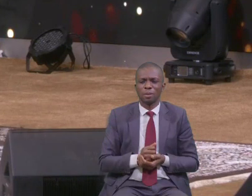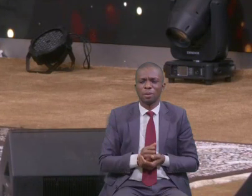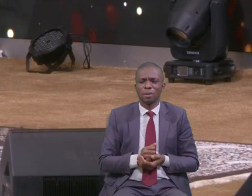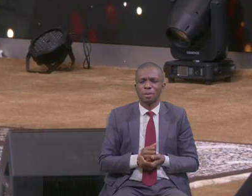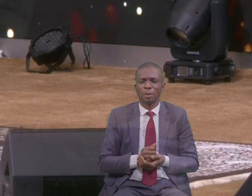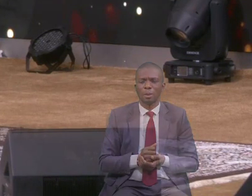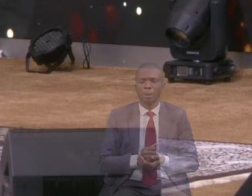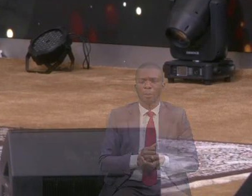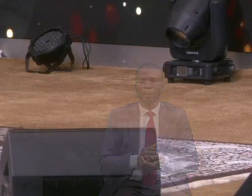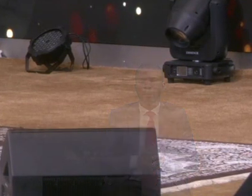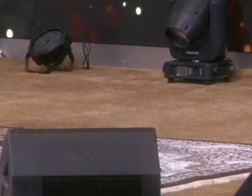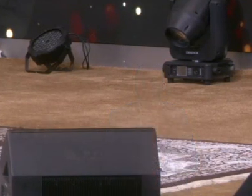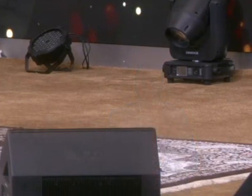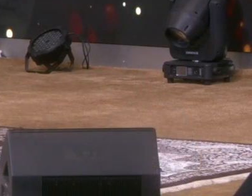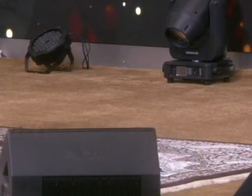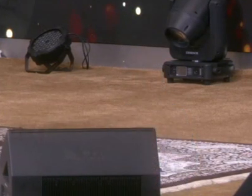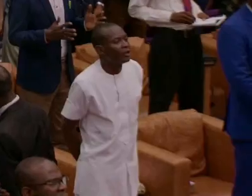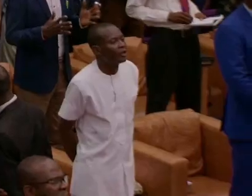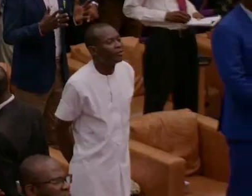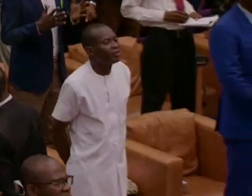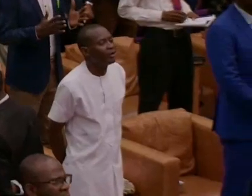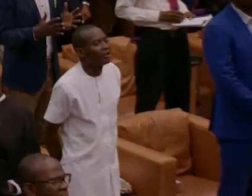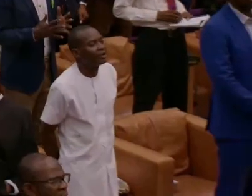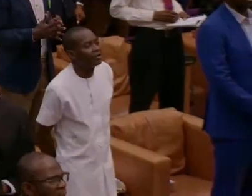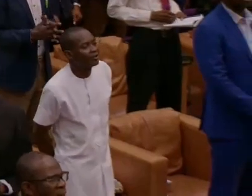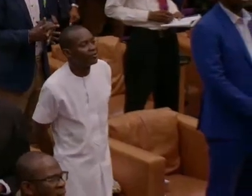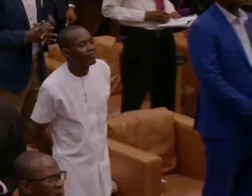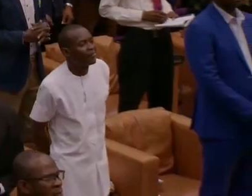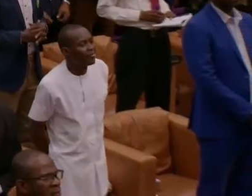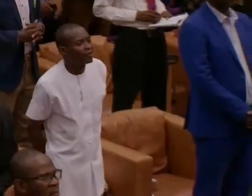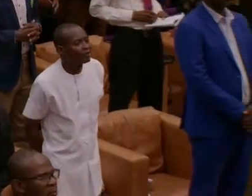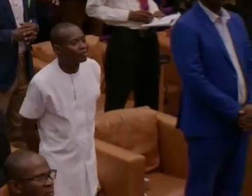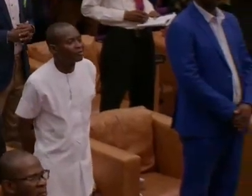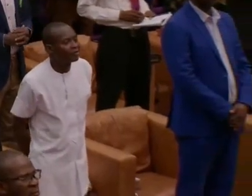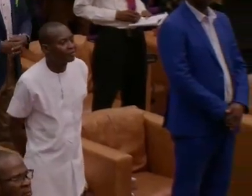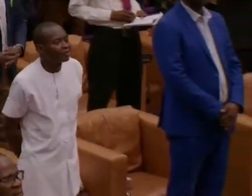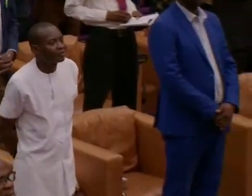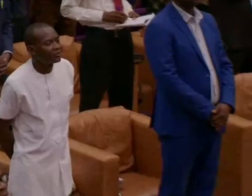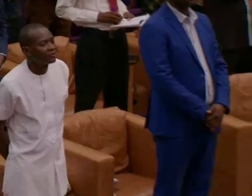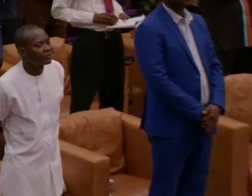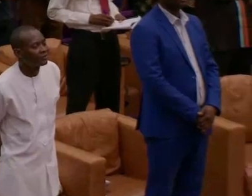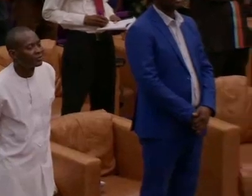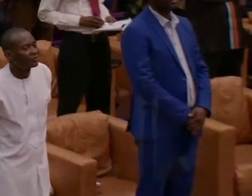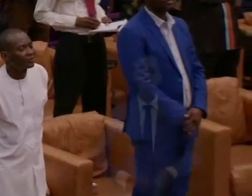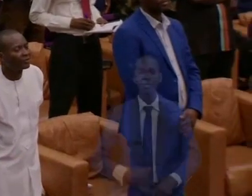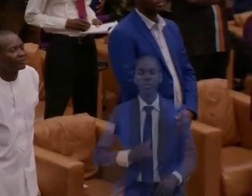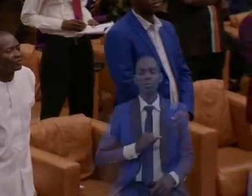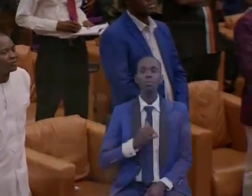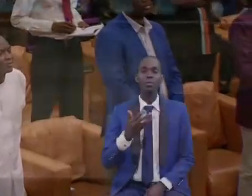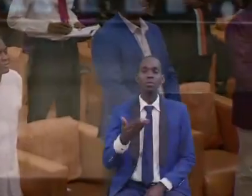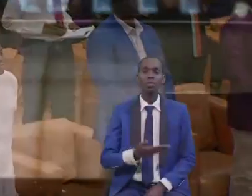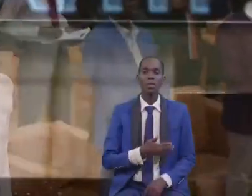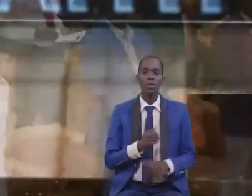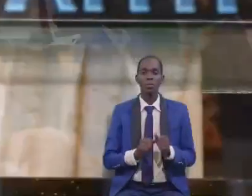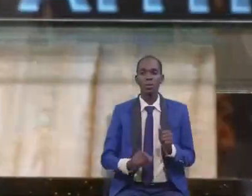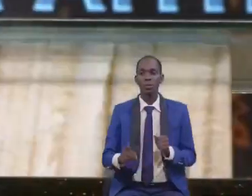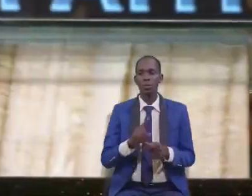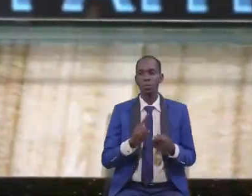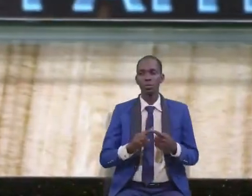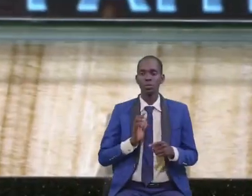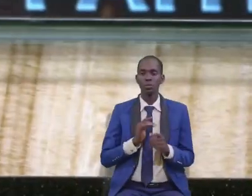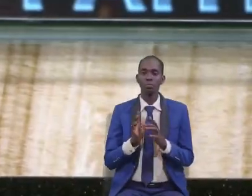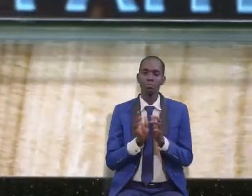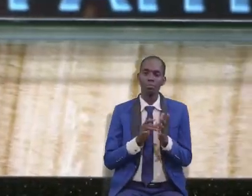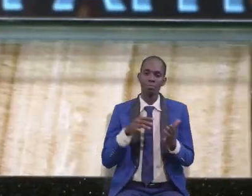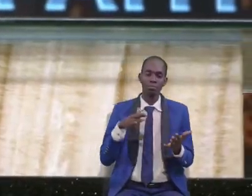And everybody said, yeah. I welcome everyone to our Bible study. Thank God for